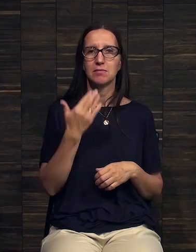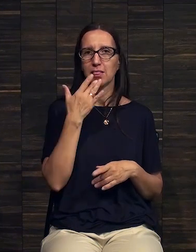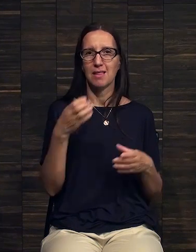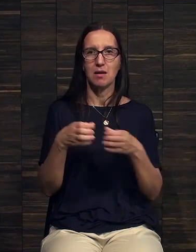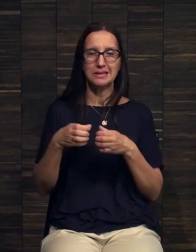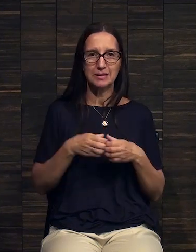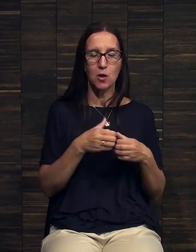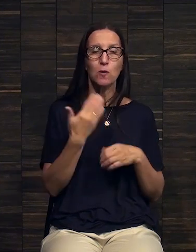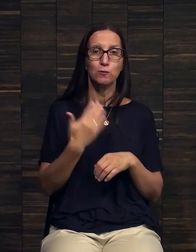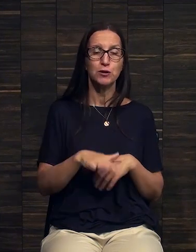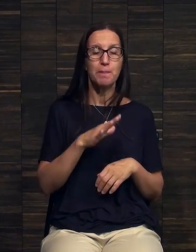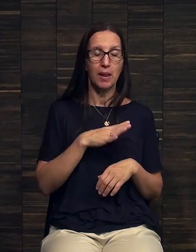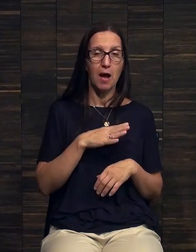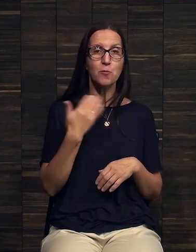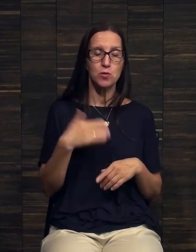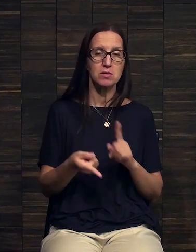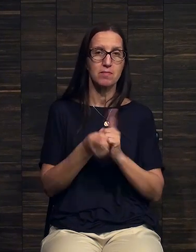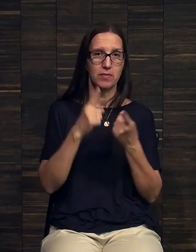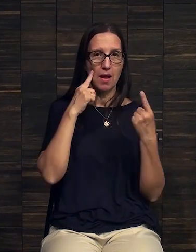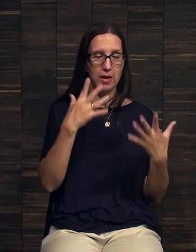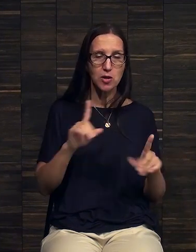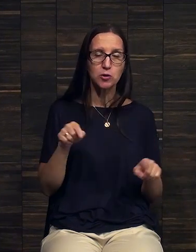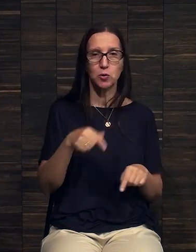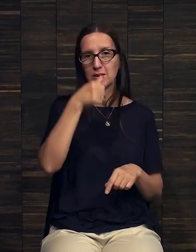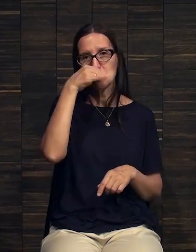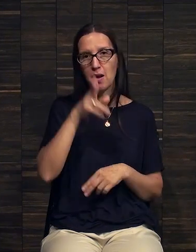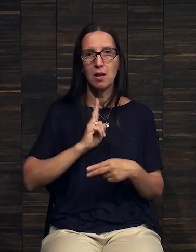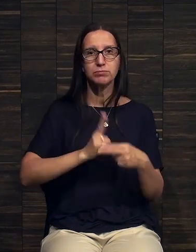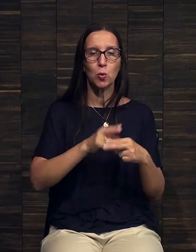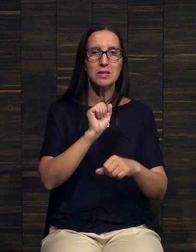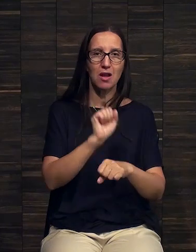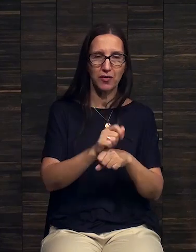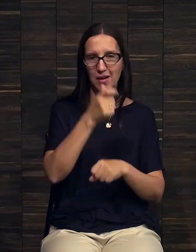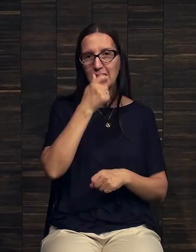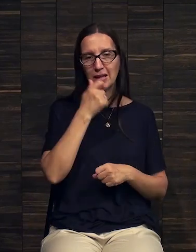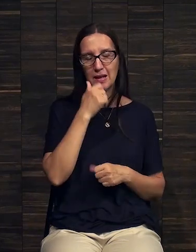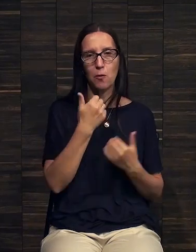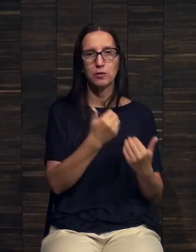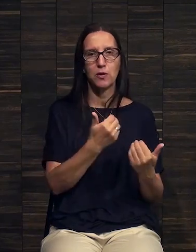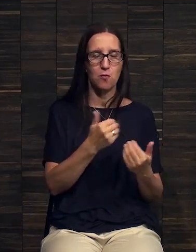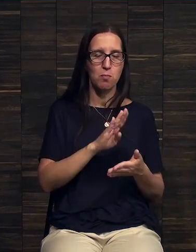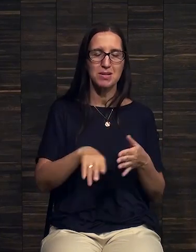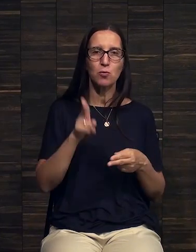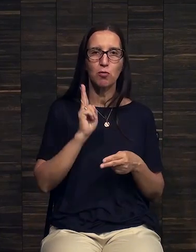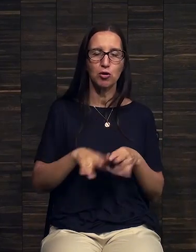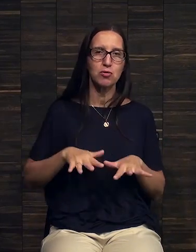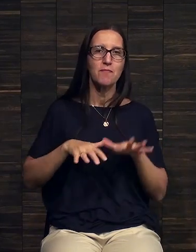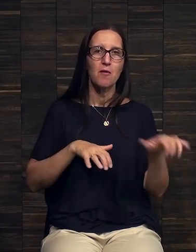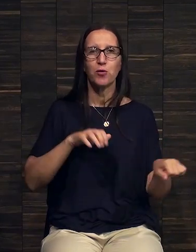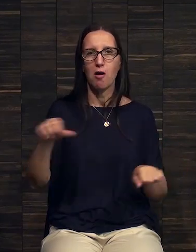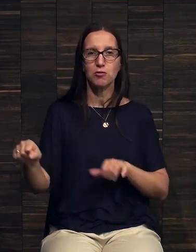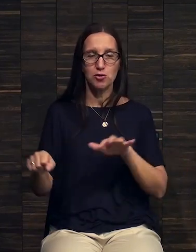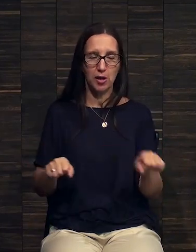League of Nations. Back then it was clear that it failed to stop Hitler